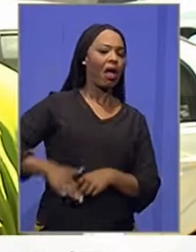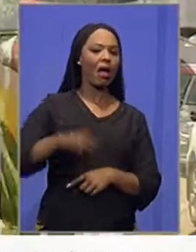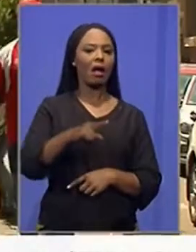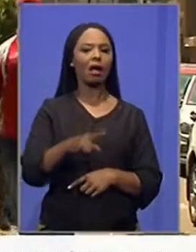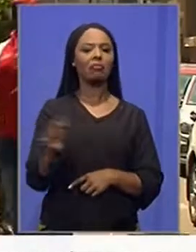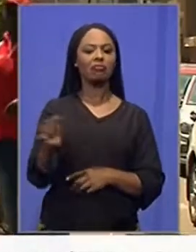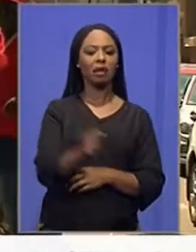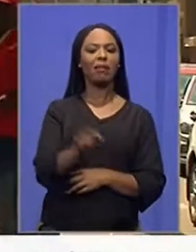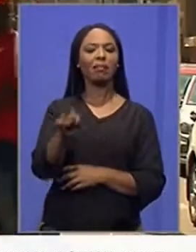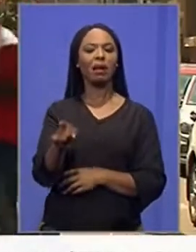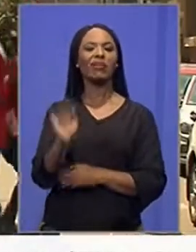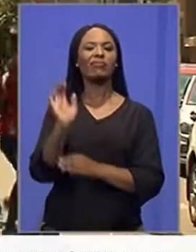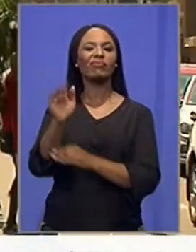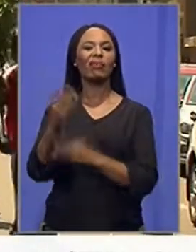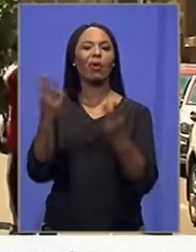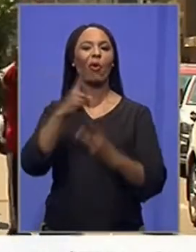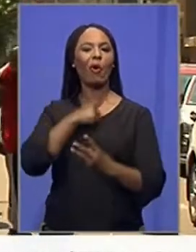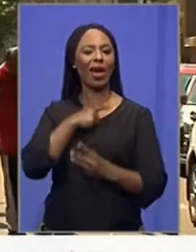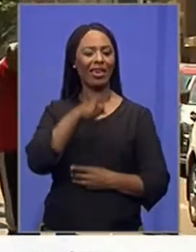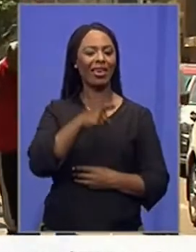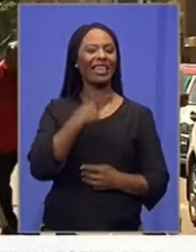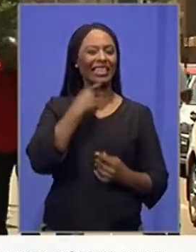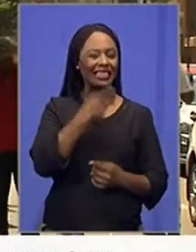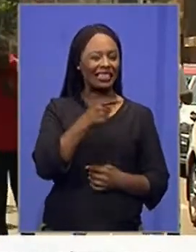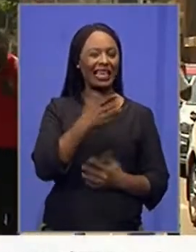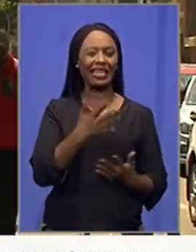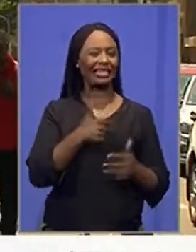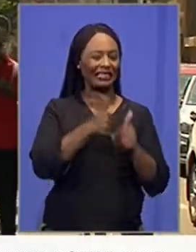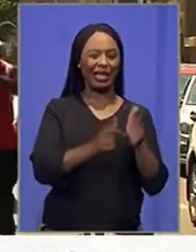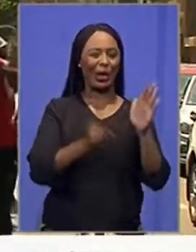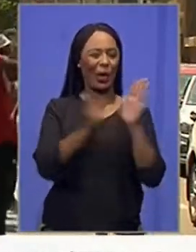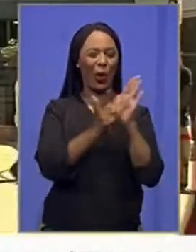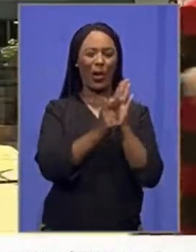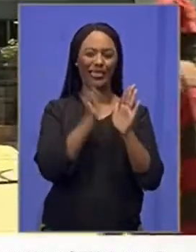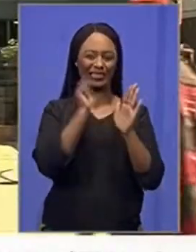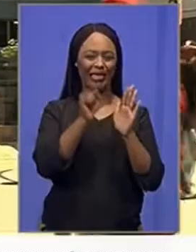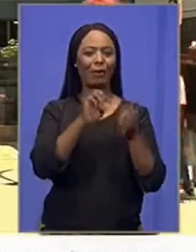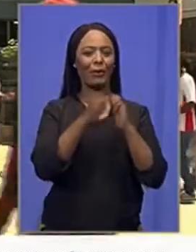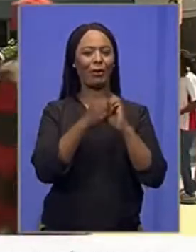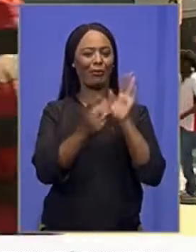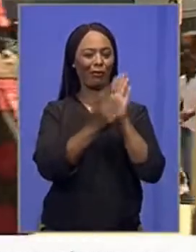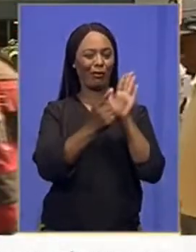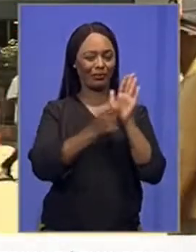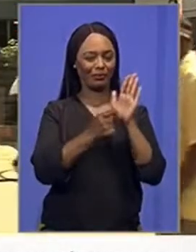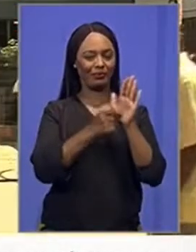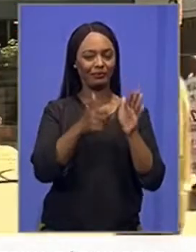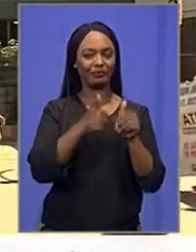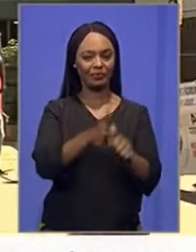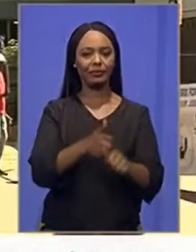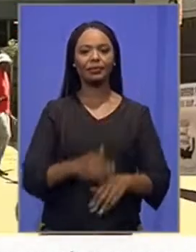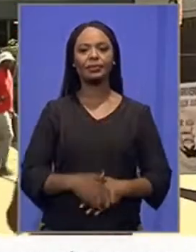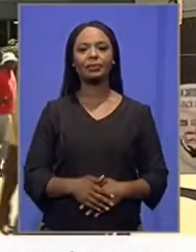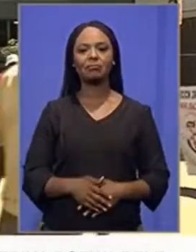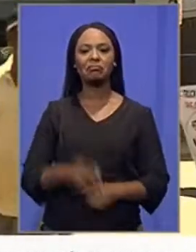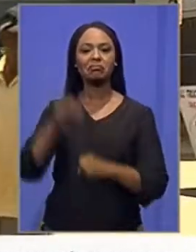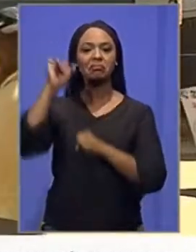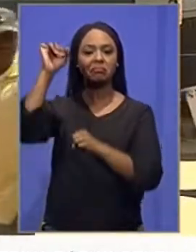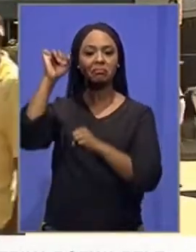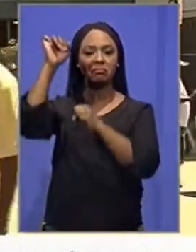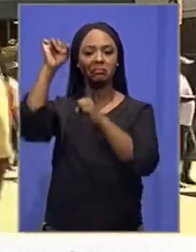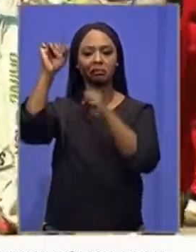law. Baotledi ba hlole ba emešitše dikarolo tše dingwe tša toropo ya Johannesburg nakong ya ge ba gwanta ba swere diplakate tšeo di bego di